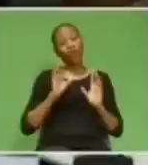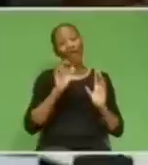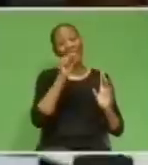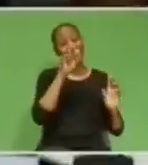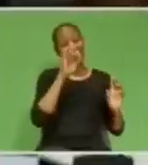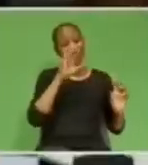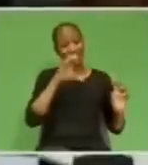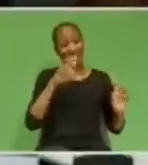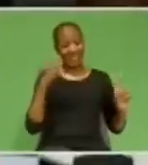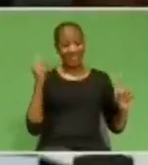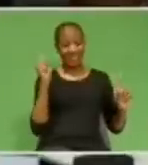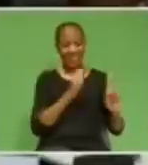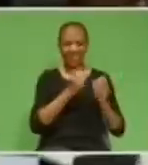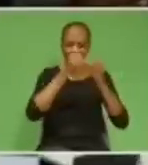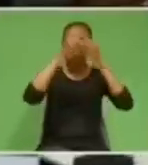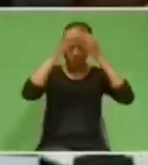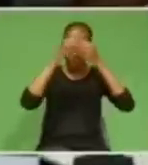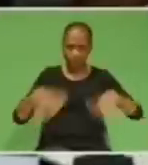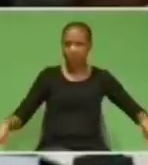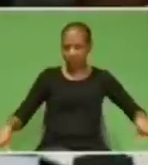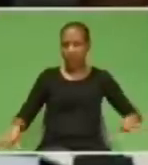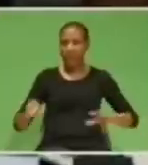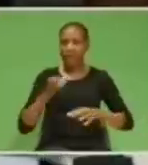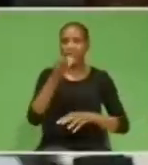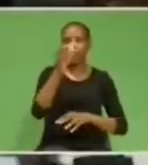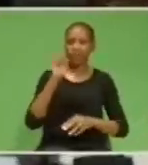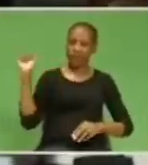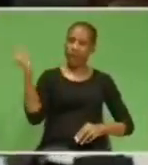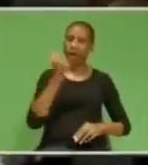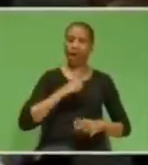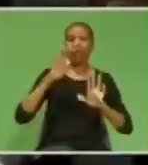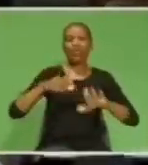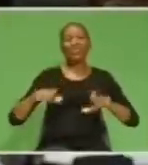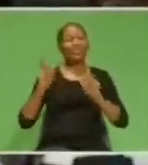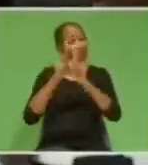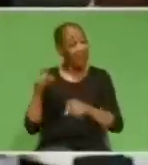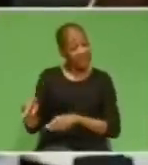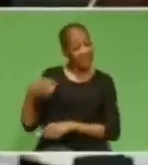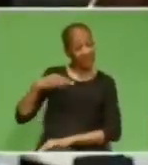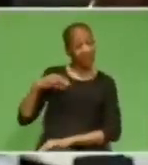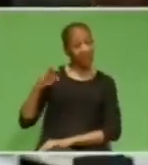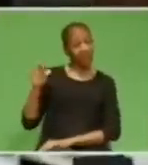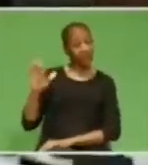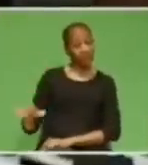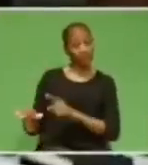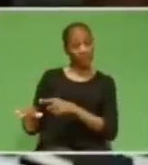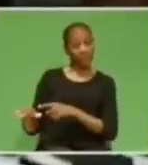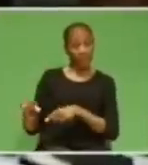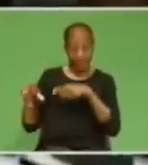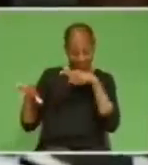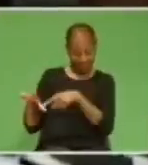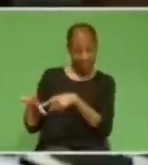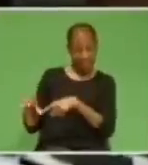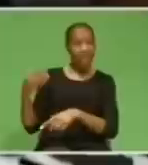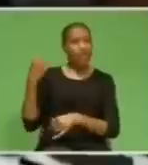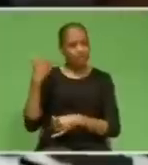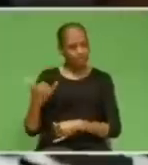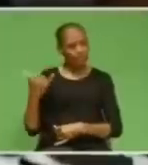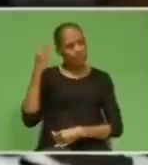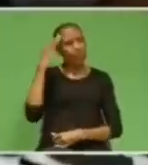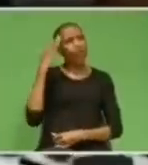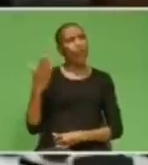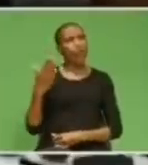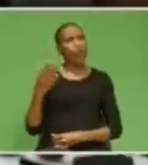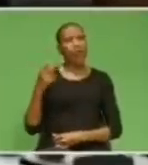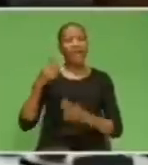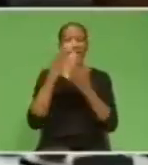has destroyed the future of our children, particularly girl children, who now know they can't walk the